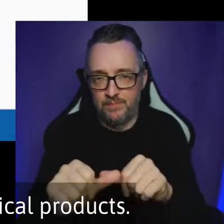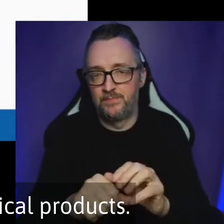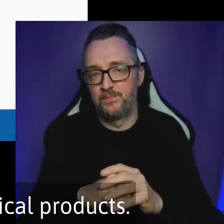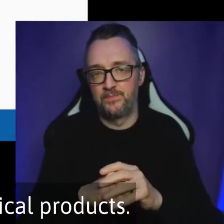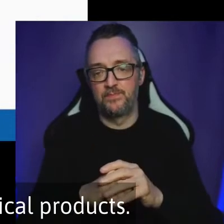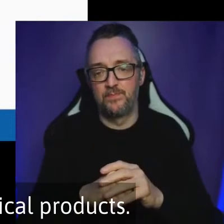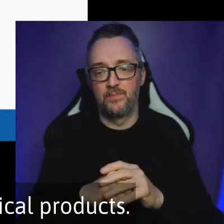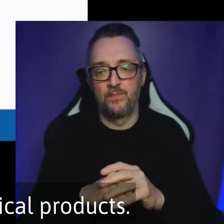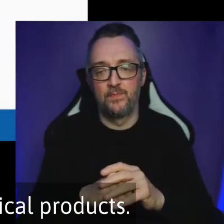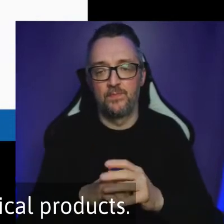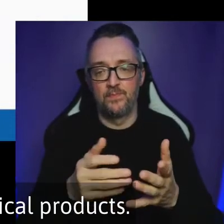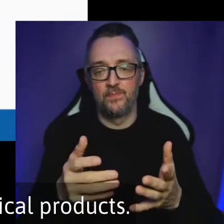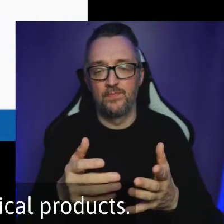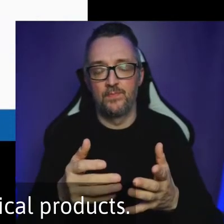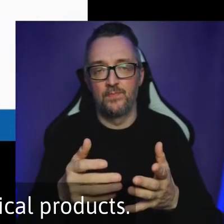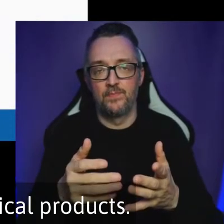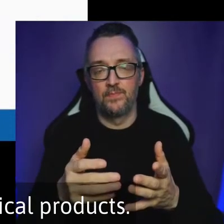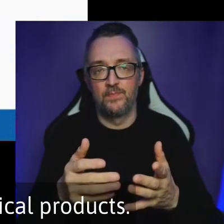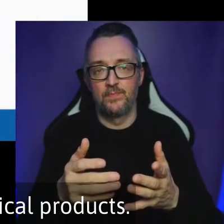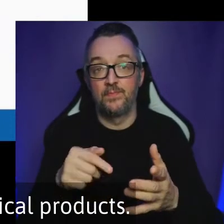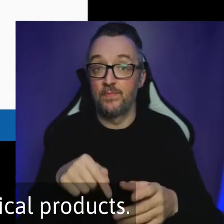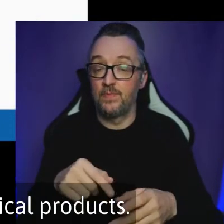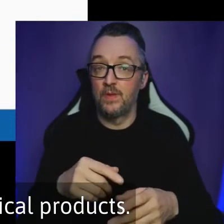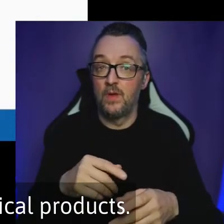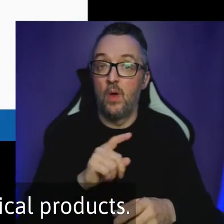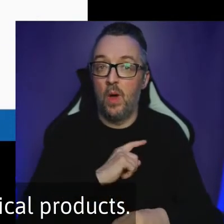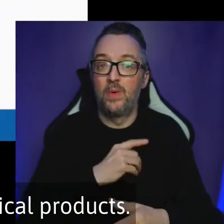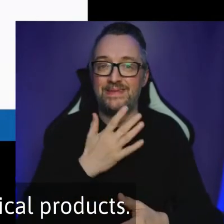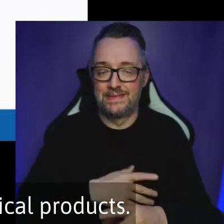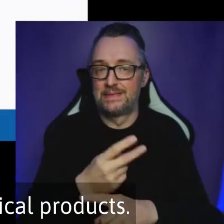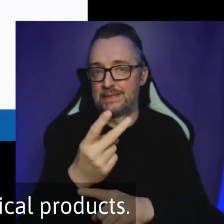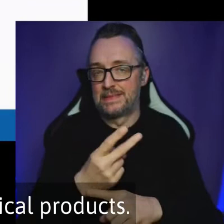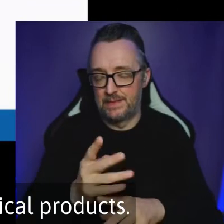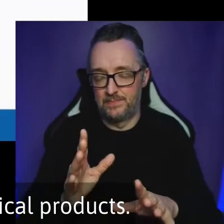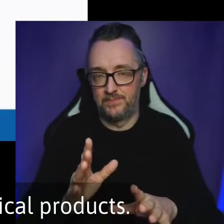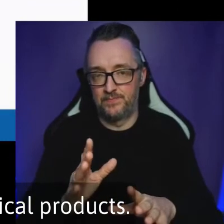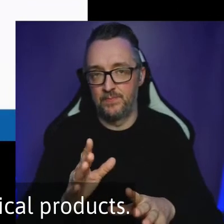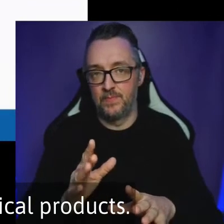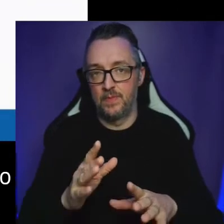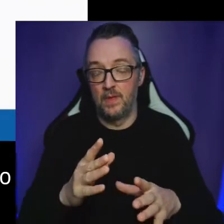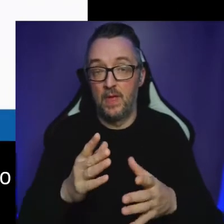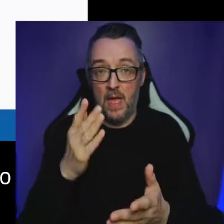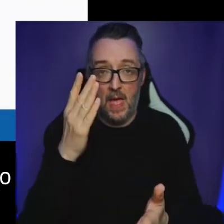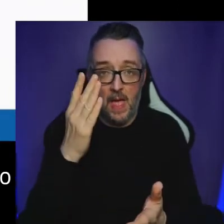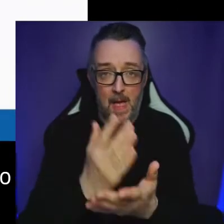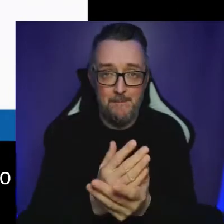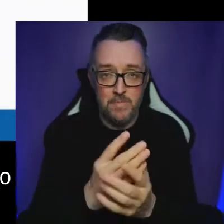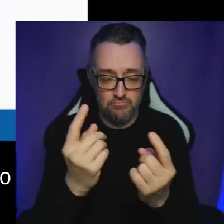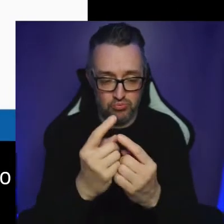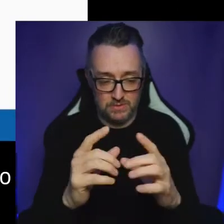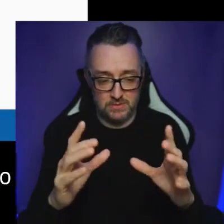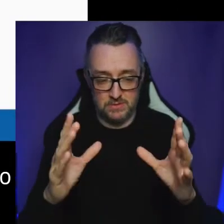And so this is partly why we need to design. physical products, there's a kind of a